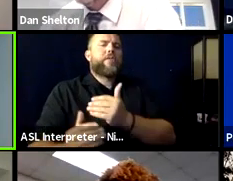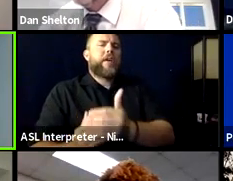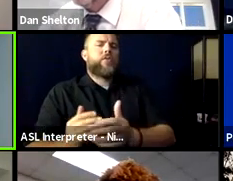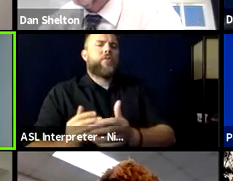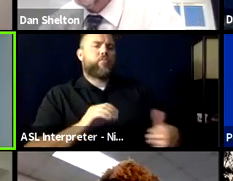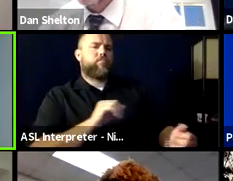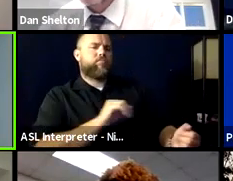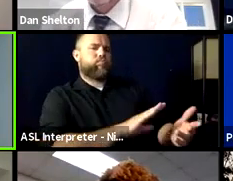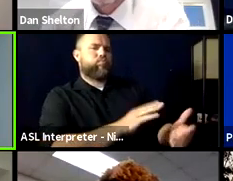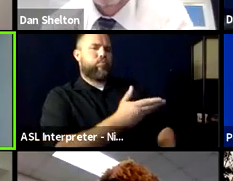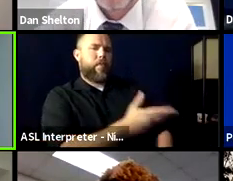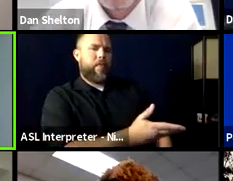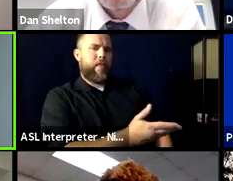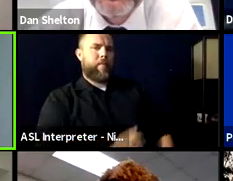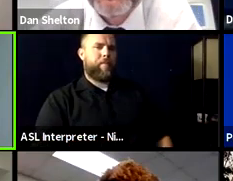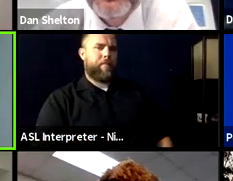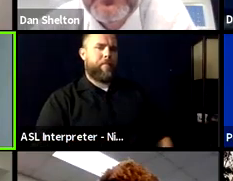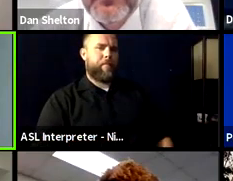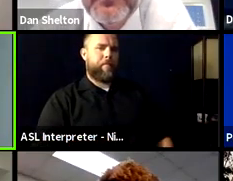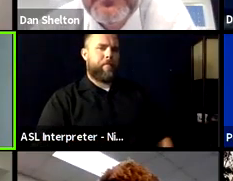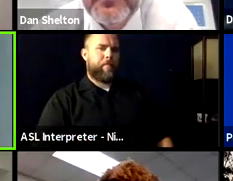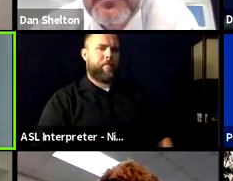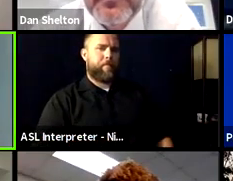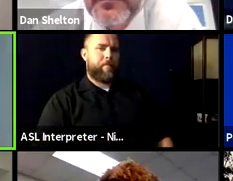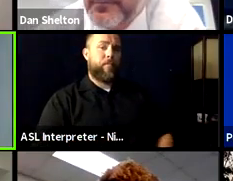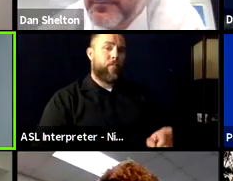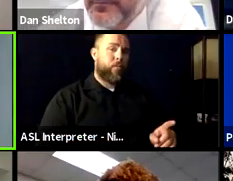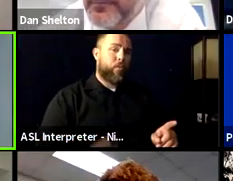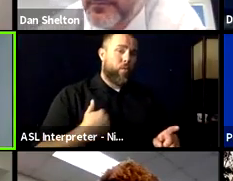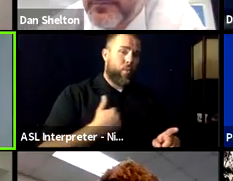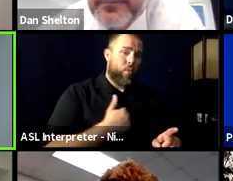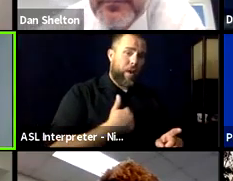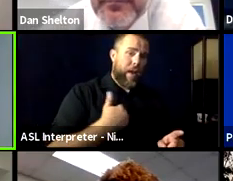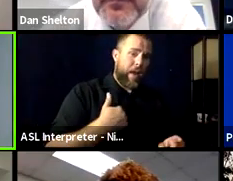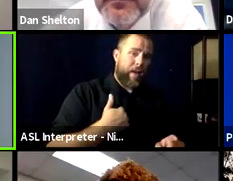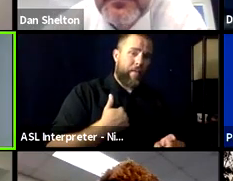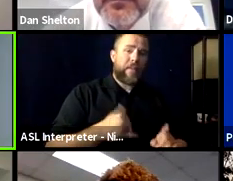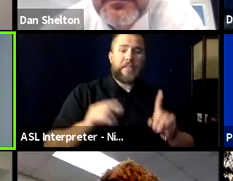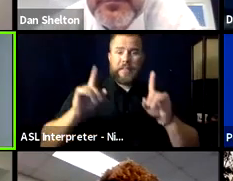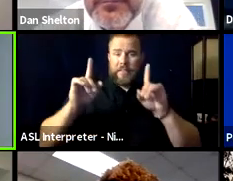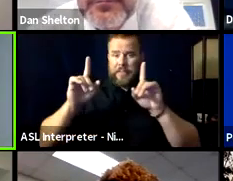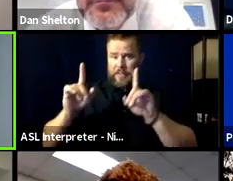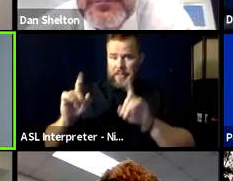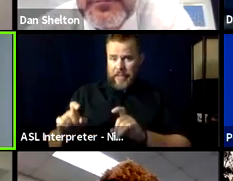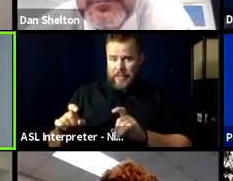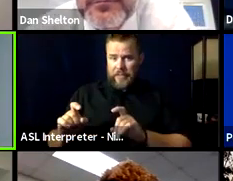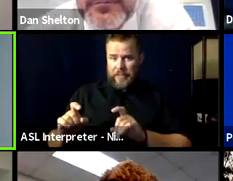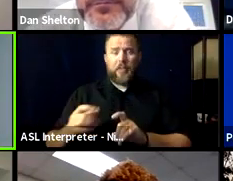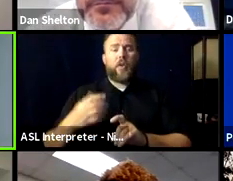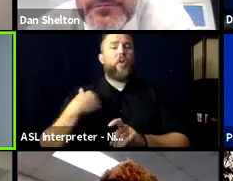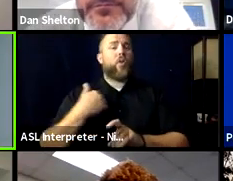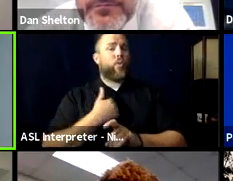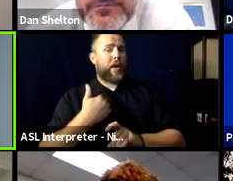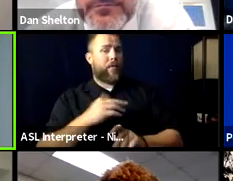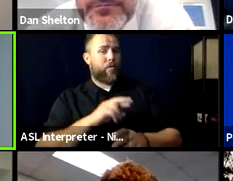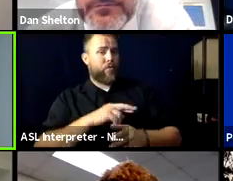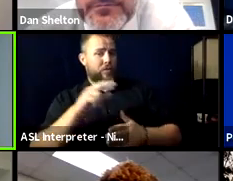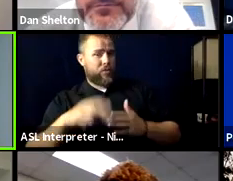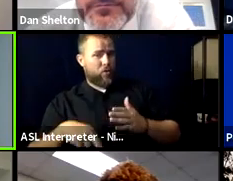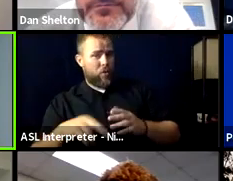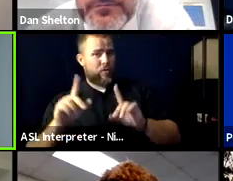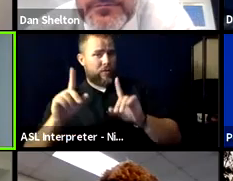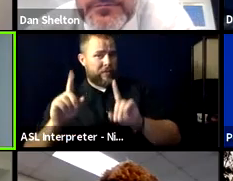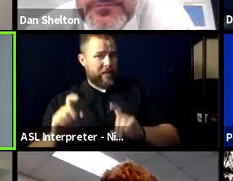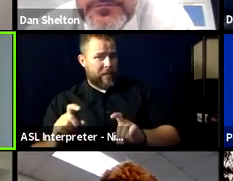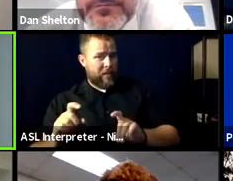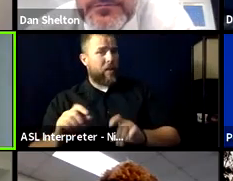the turnaround testing, the results for the turnaround testing fit with your return or